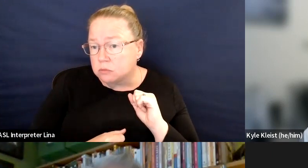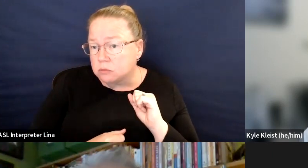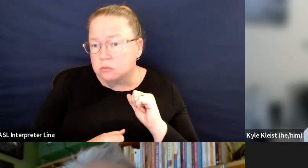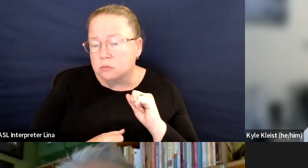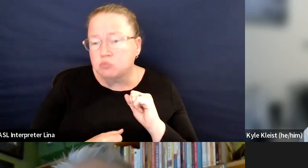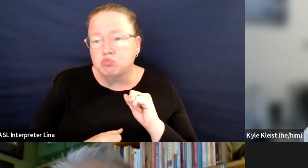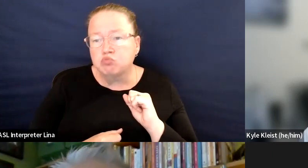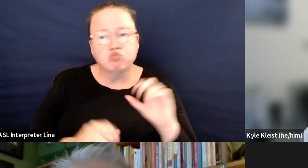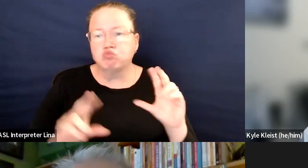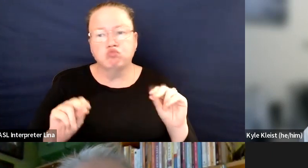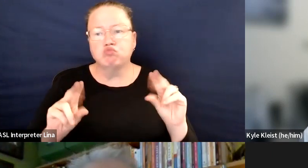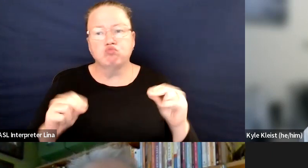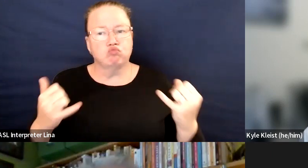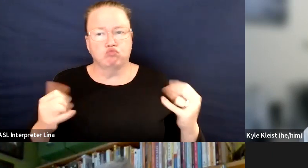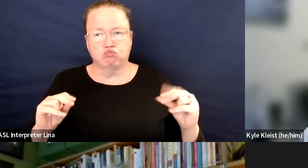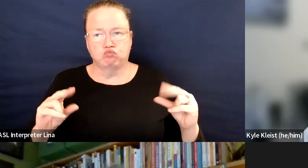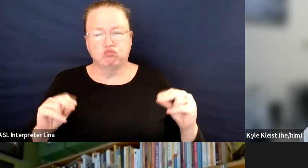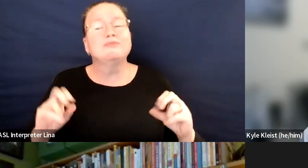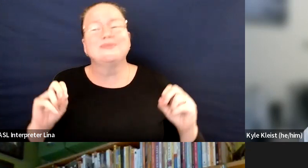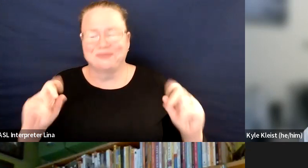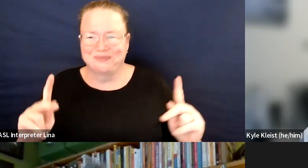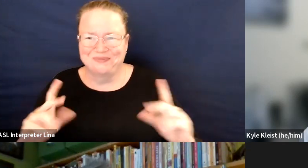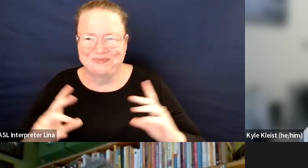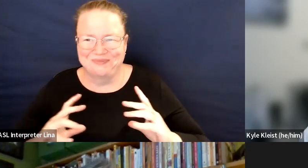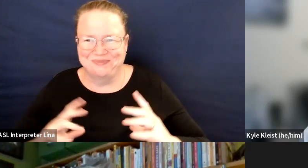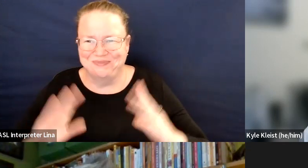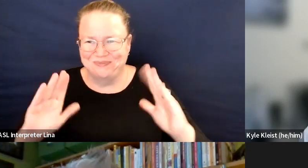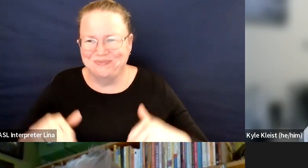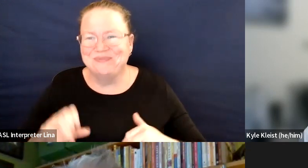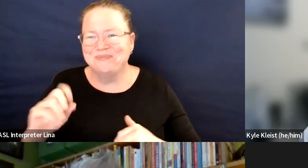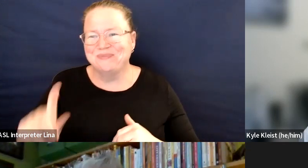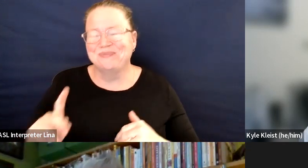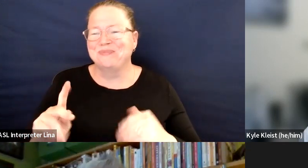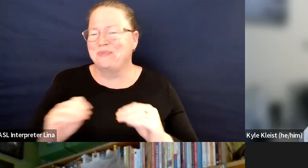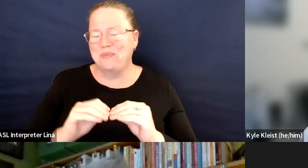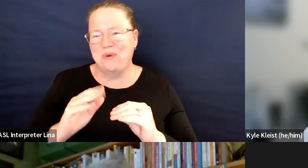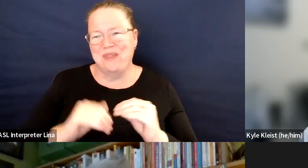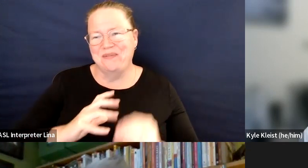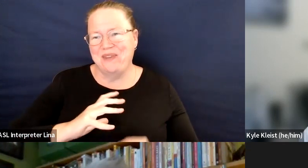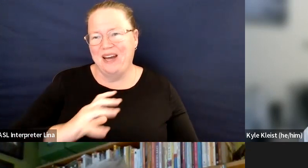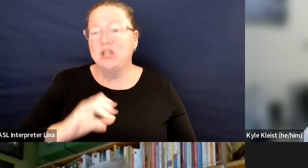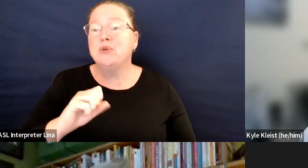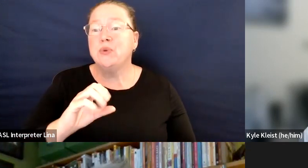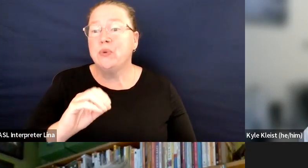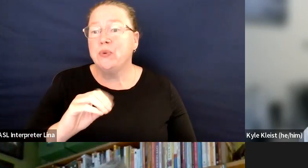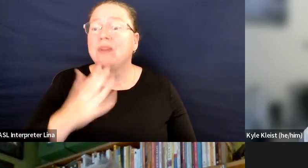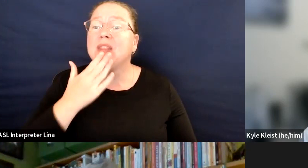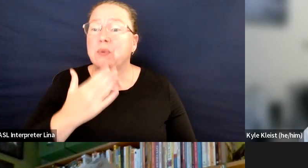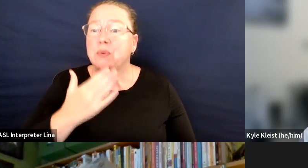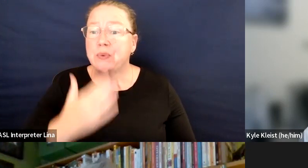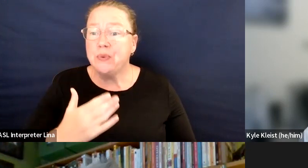not at this time. I'm not seeing any. Okay, All right. well, that's fine. That's more than fine. So All thank